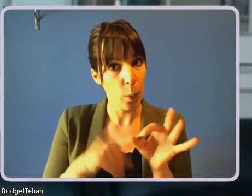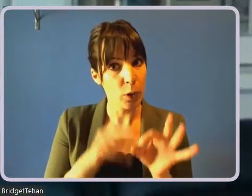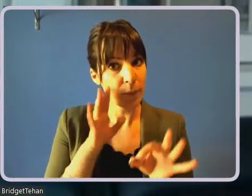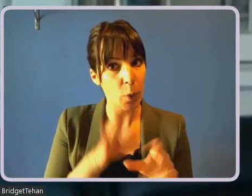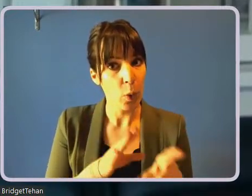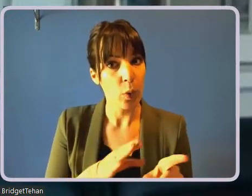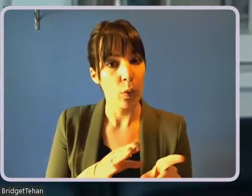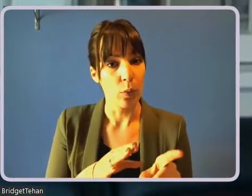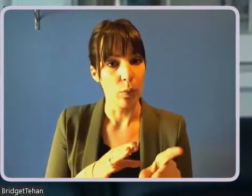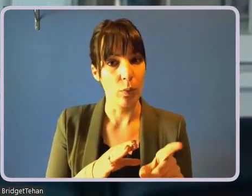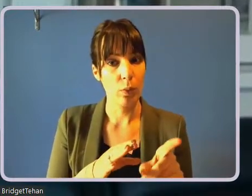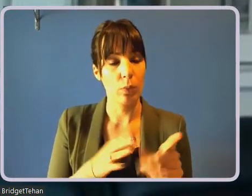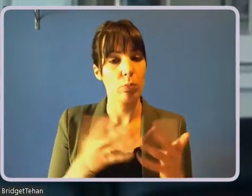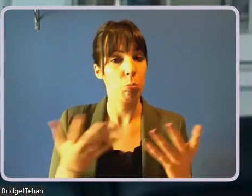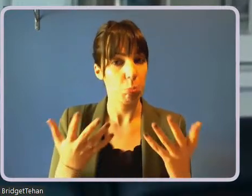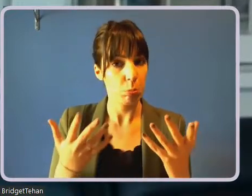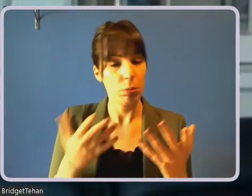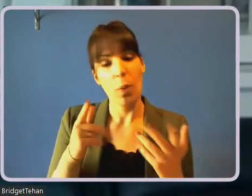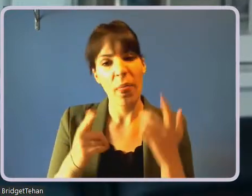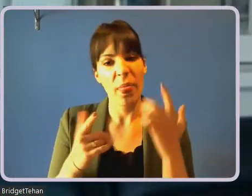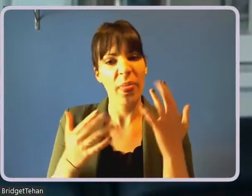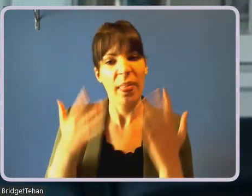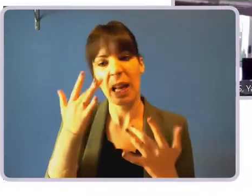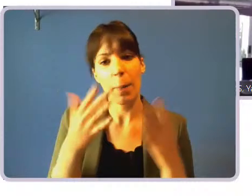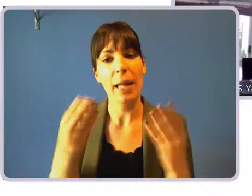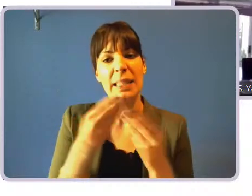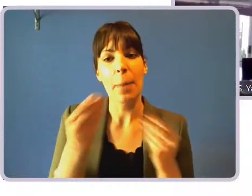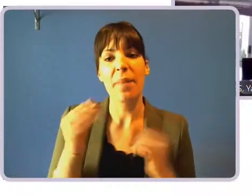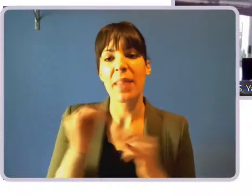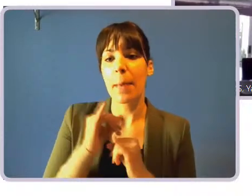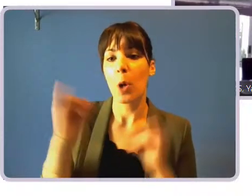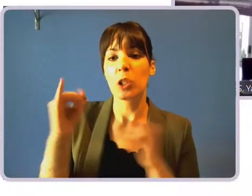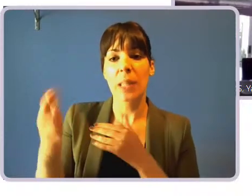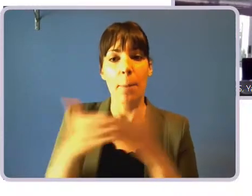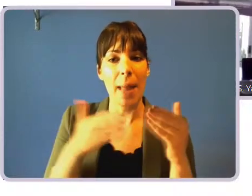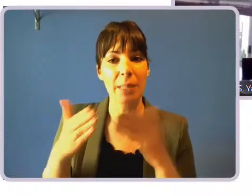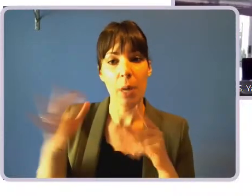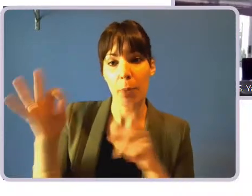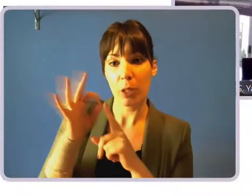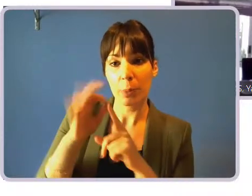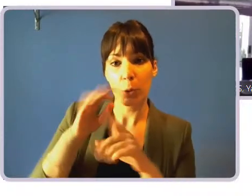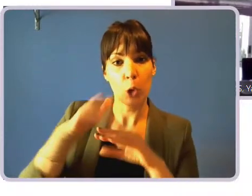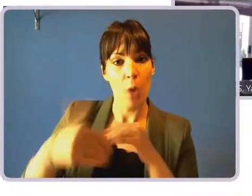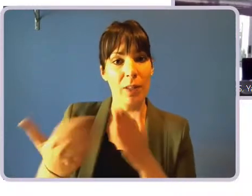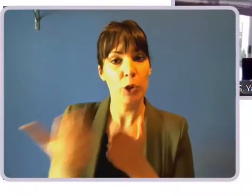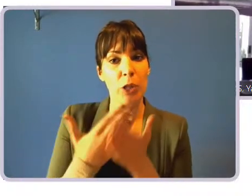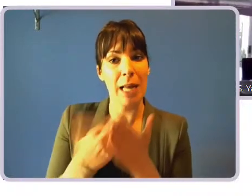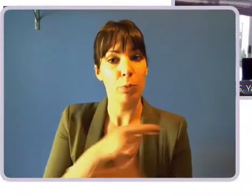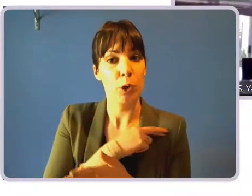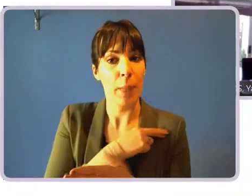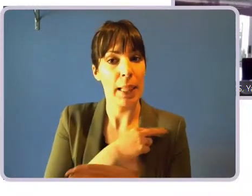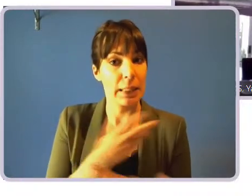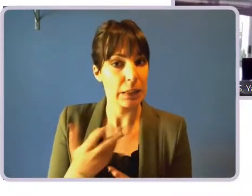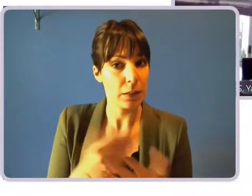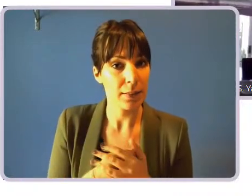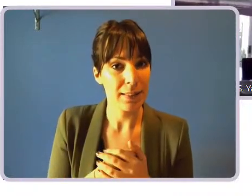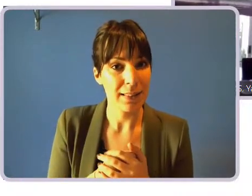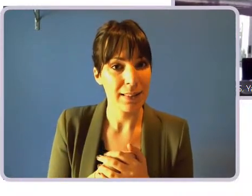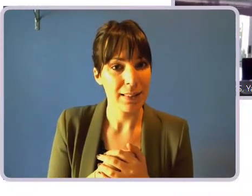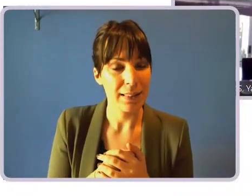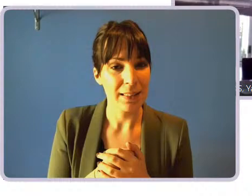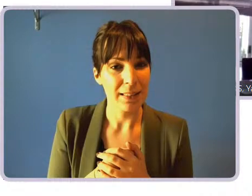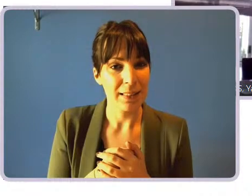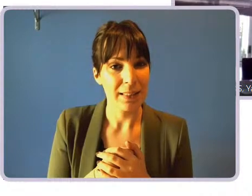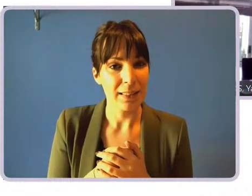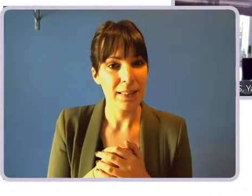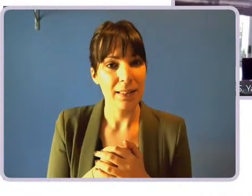Thinking about some of the emergency management principles around shared responsibility, I guess, which that is my exact note.